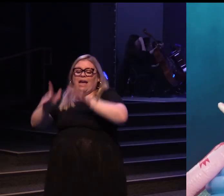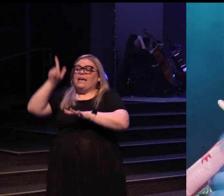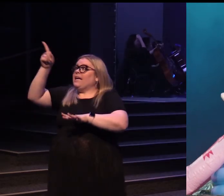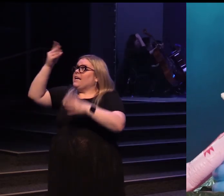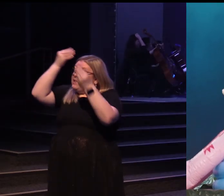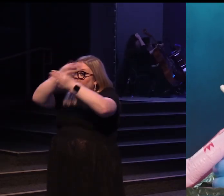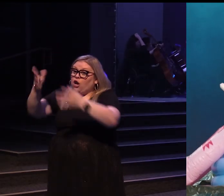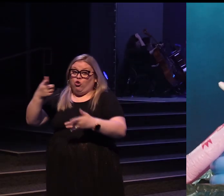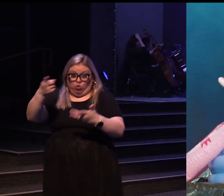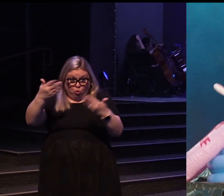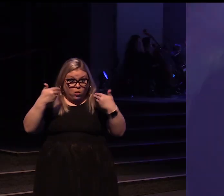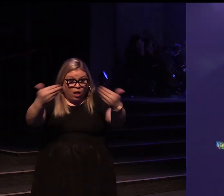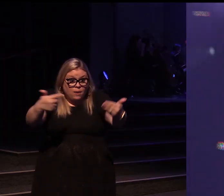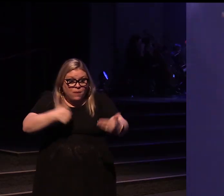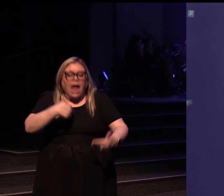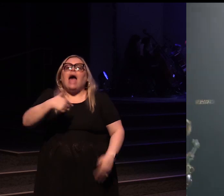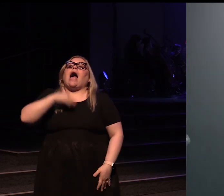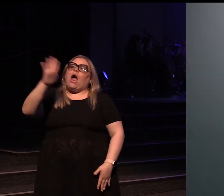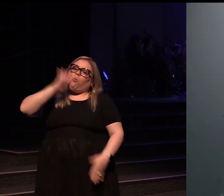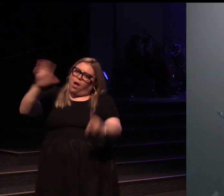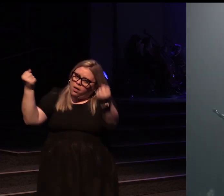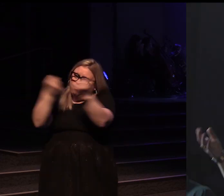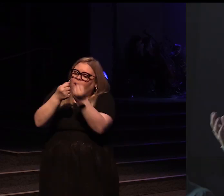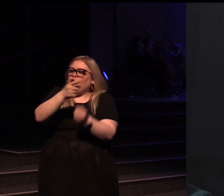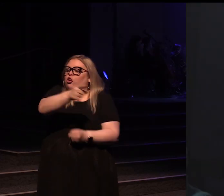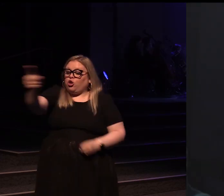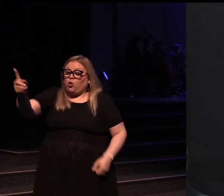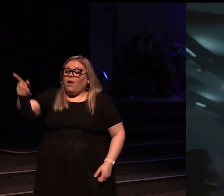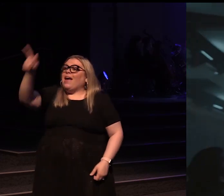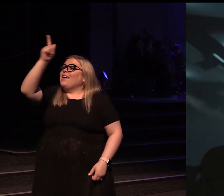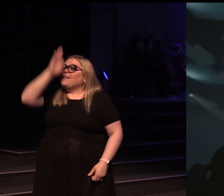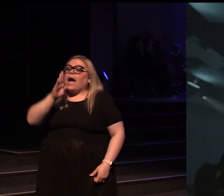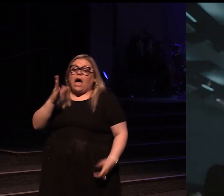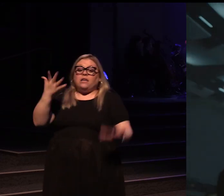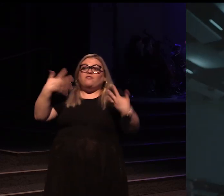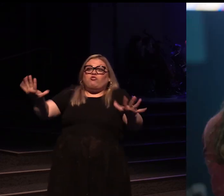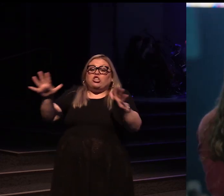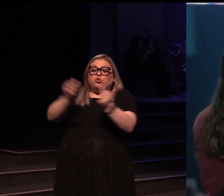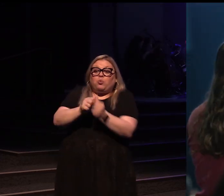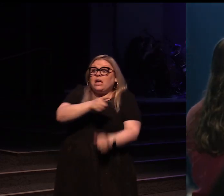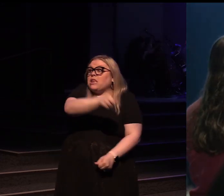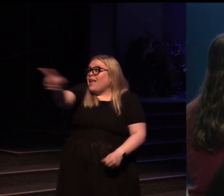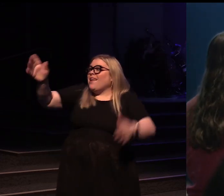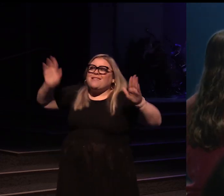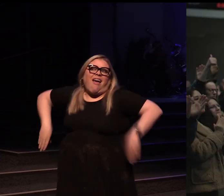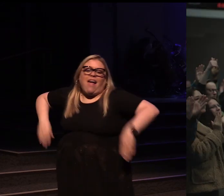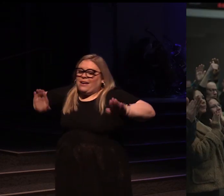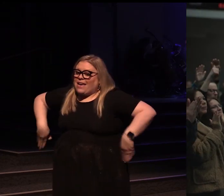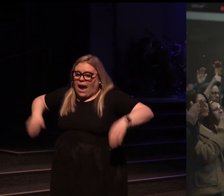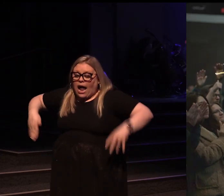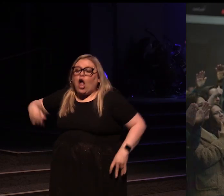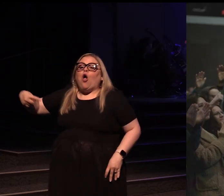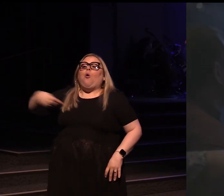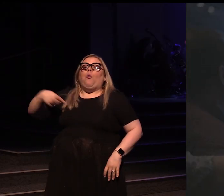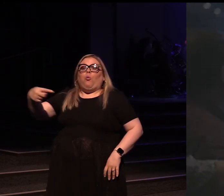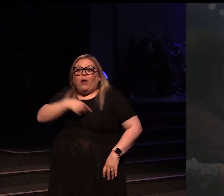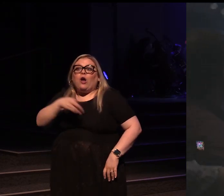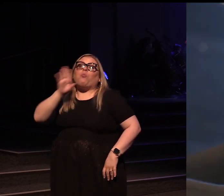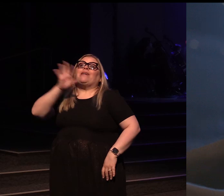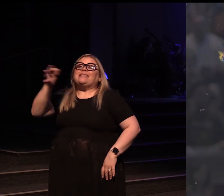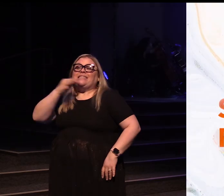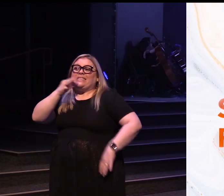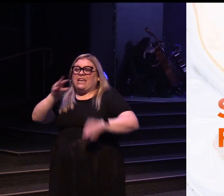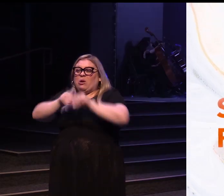you allow me, I will be your anchor. God is not done with us yet. We are about to see